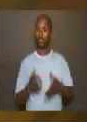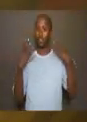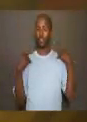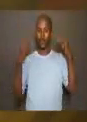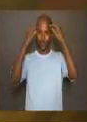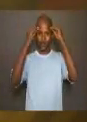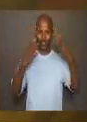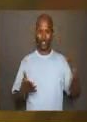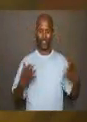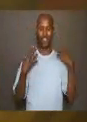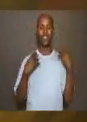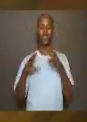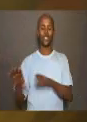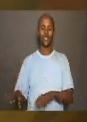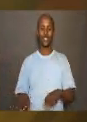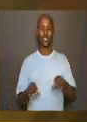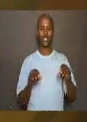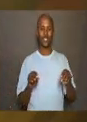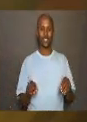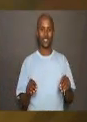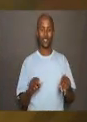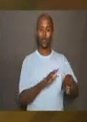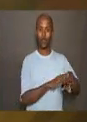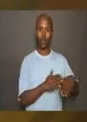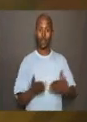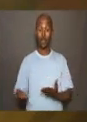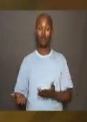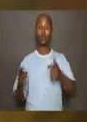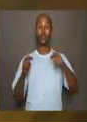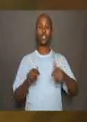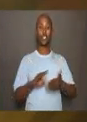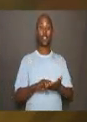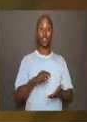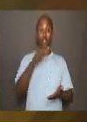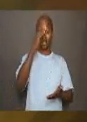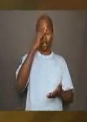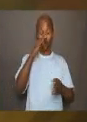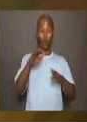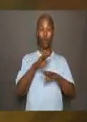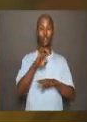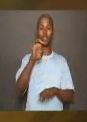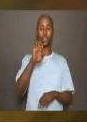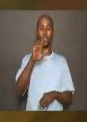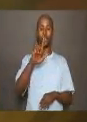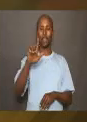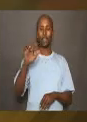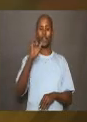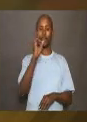Hello, teacher. Hello, students. Welcome to today's lesson on